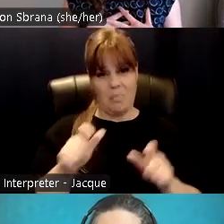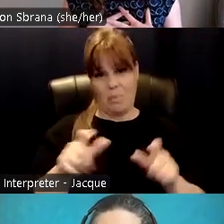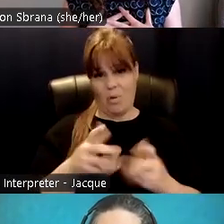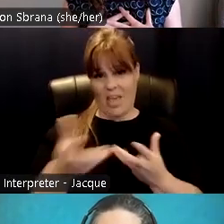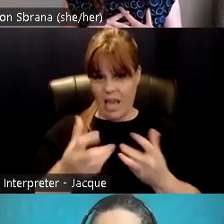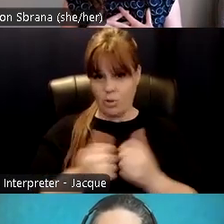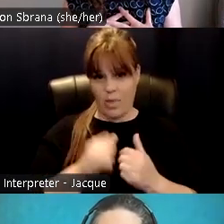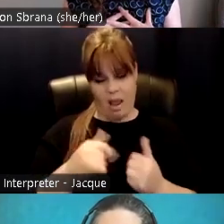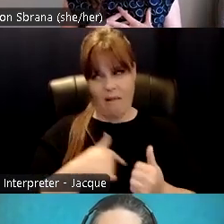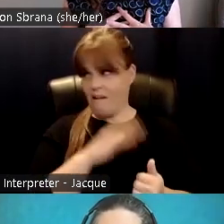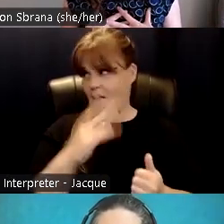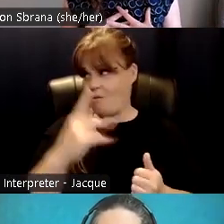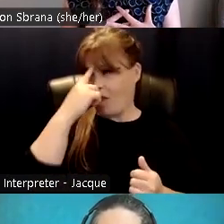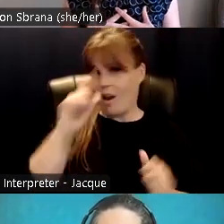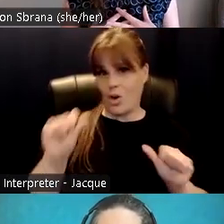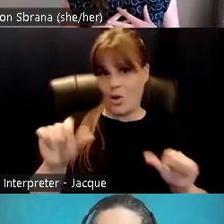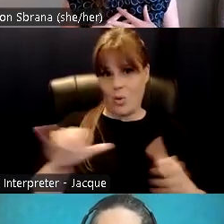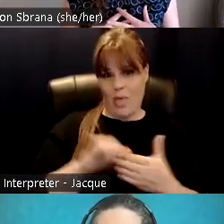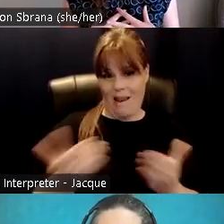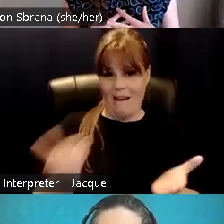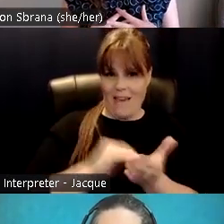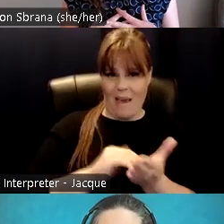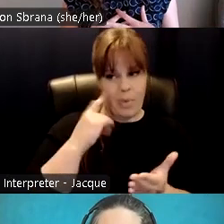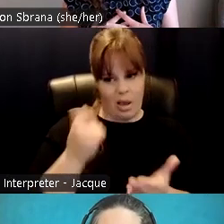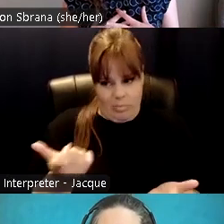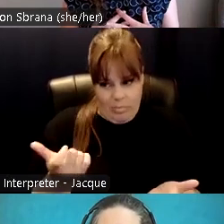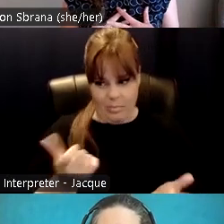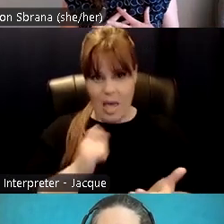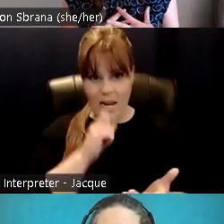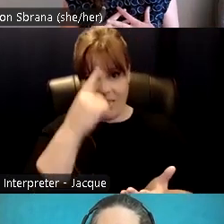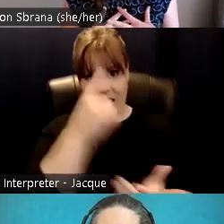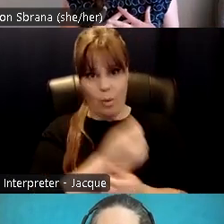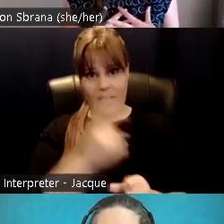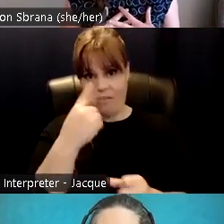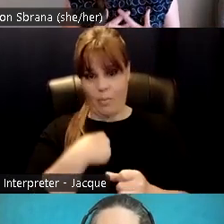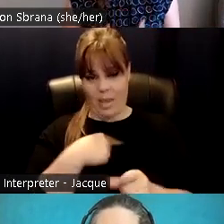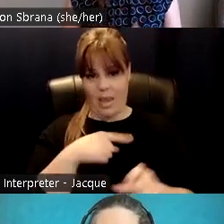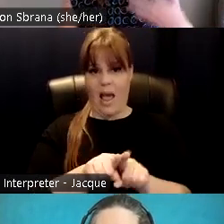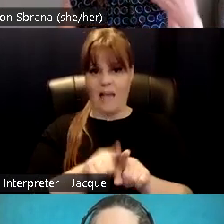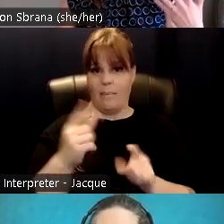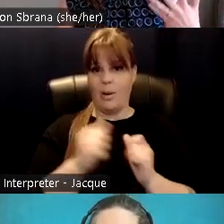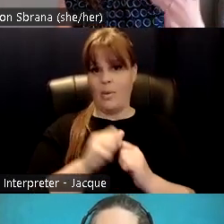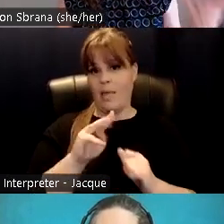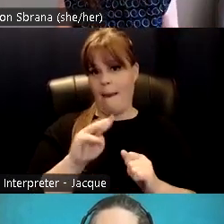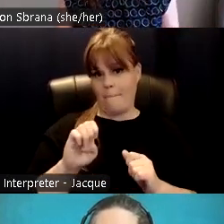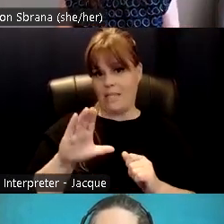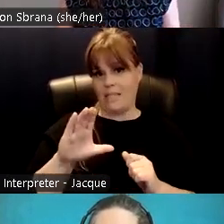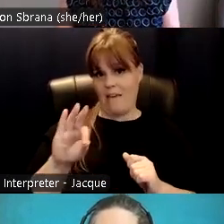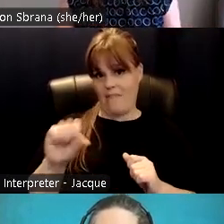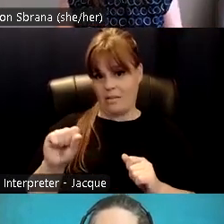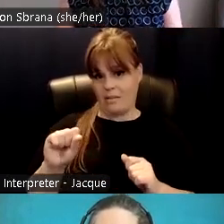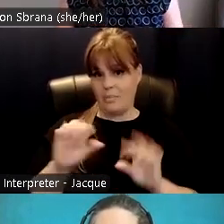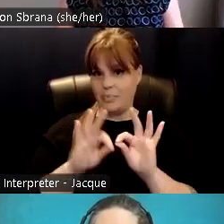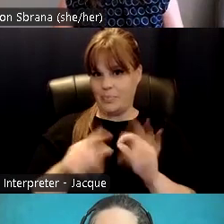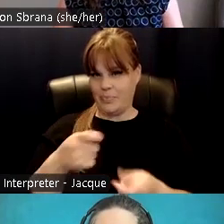not ever think I'd be able to do that again because I didn't think it would be safe for me as someone with ME/CFS. Well,